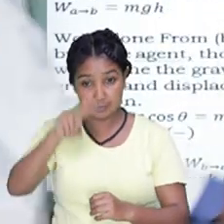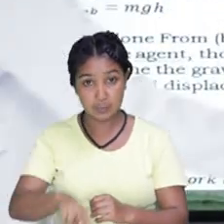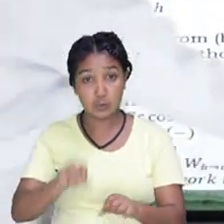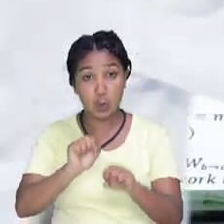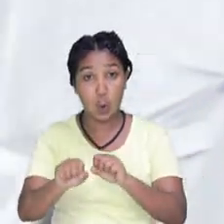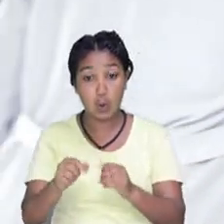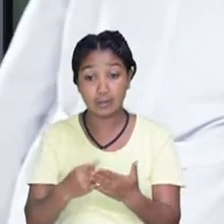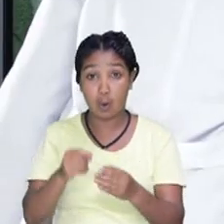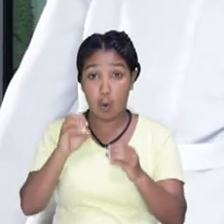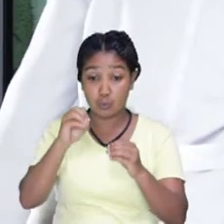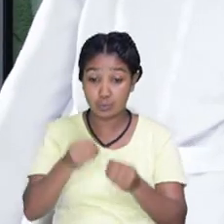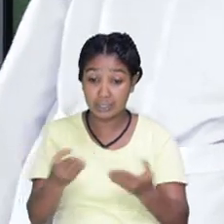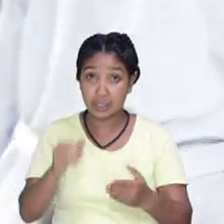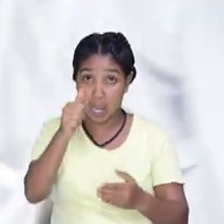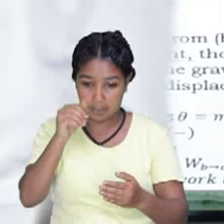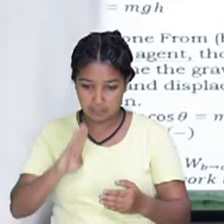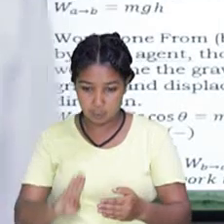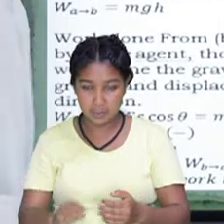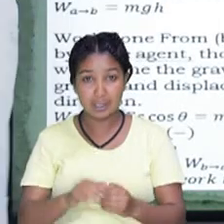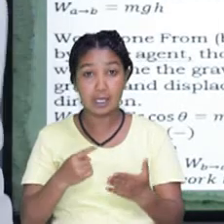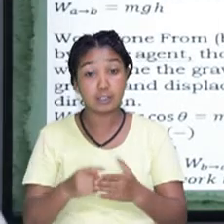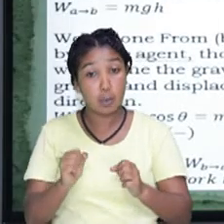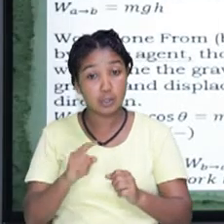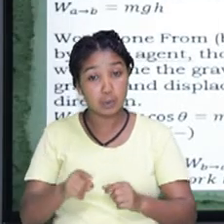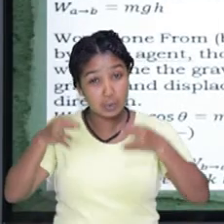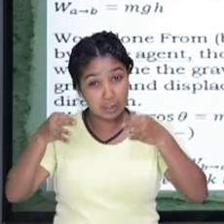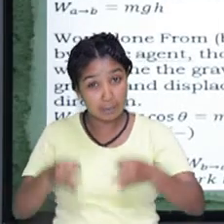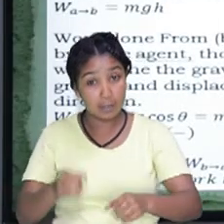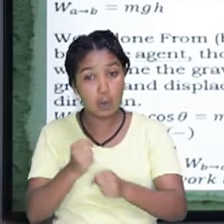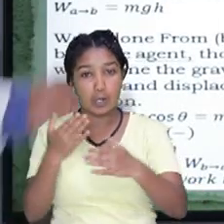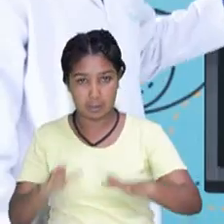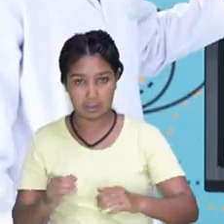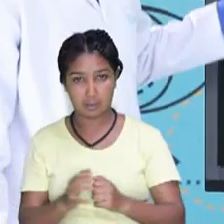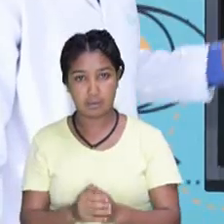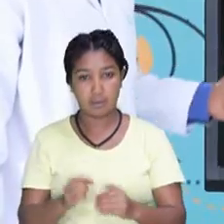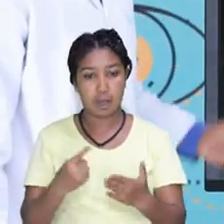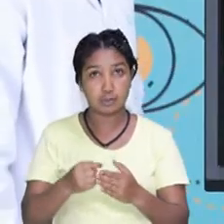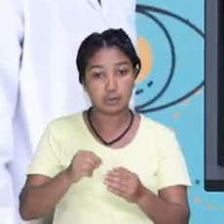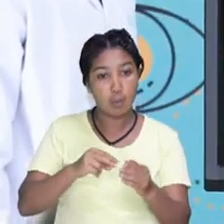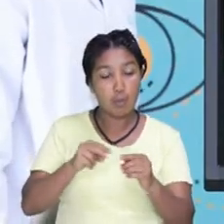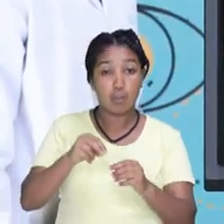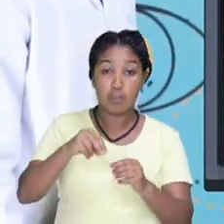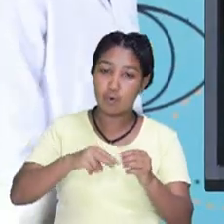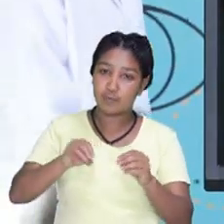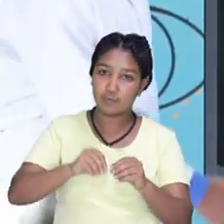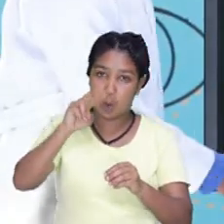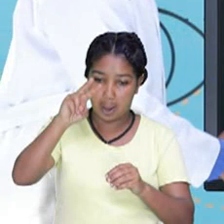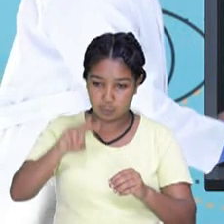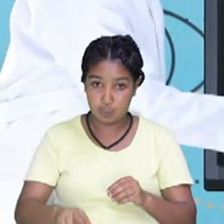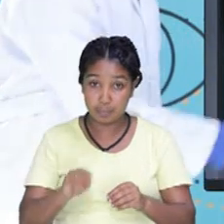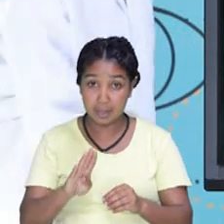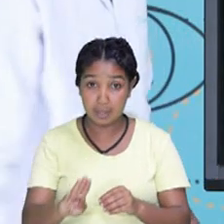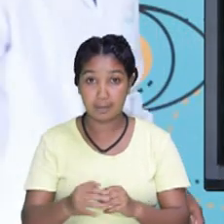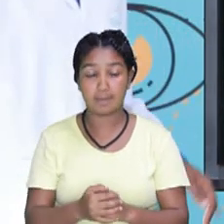So as the object is moving from A to B, it's possible to determine the work done. As it moves from A to B, it's possible to